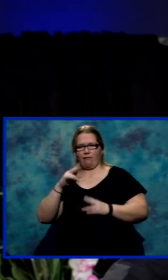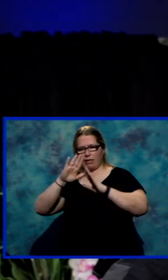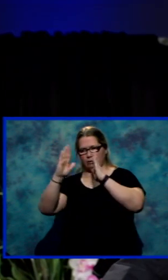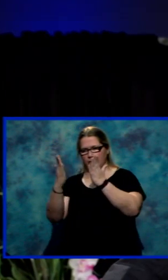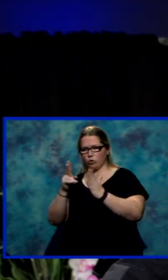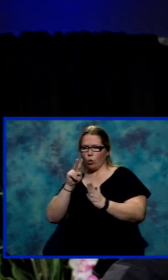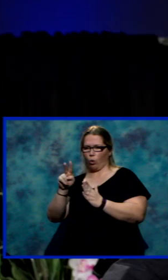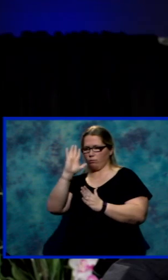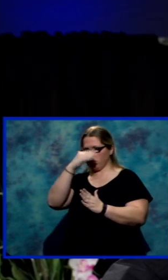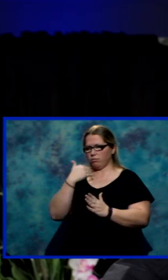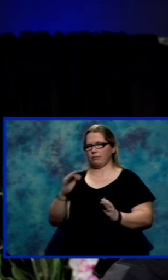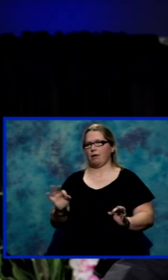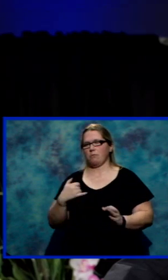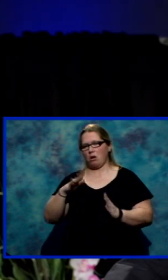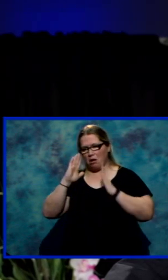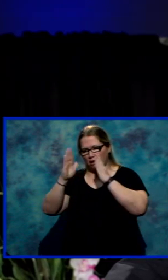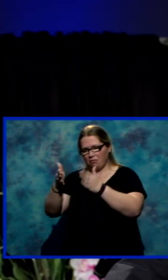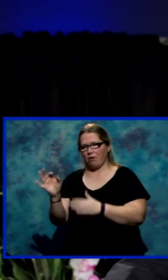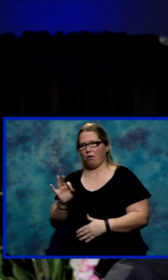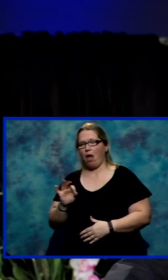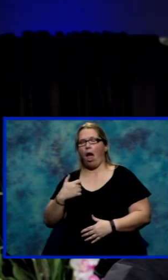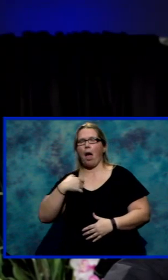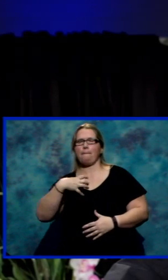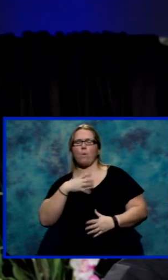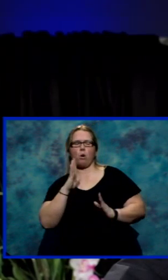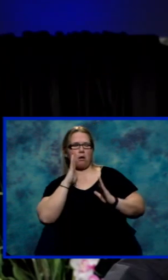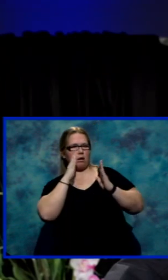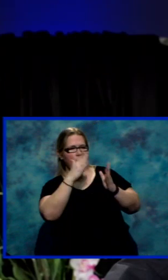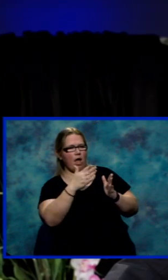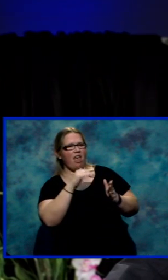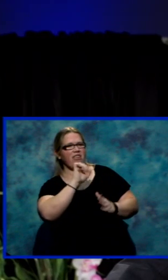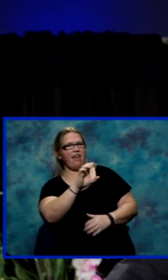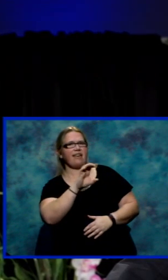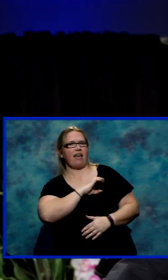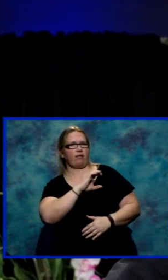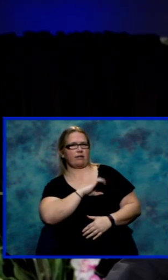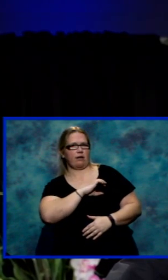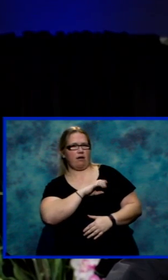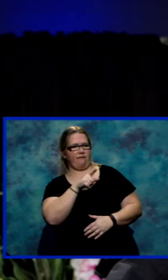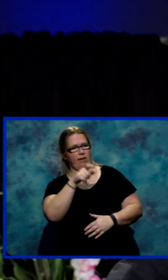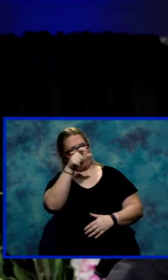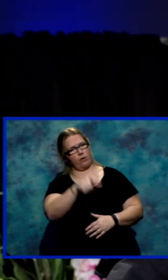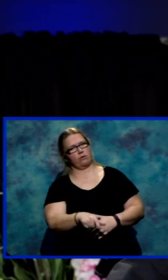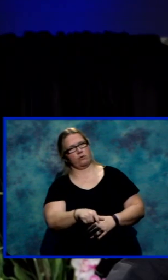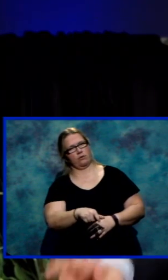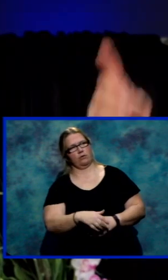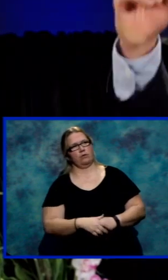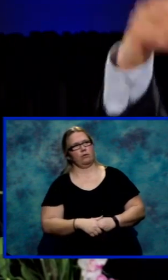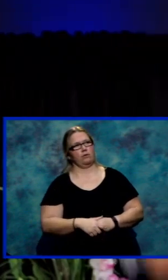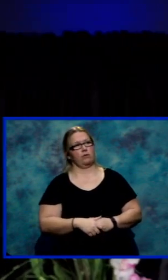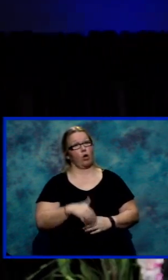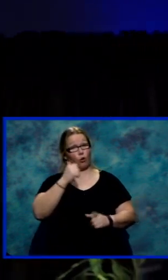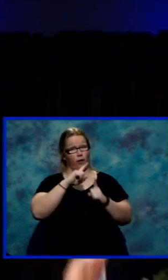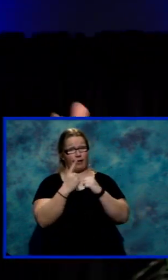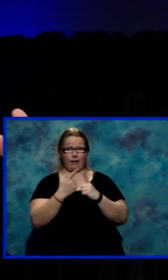beautiful. I'm far more interested in the character of the individual. Good thing,